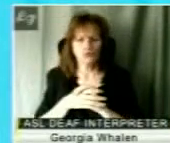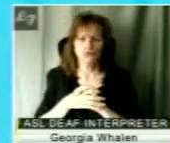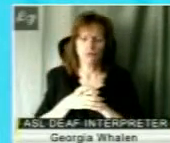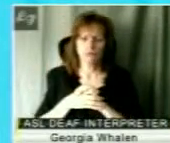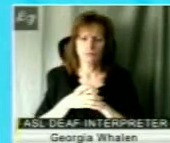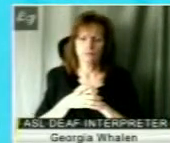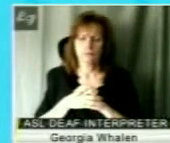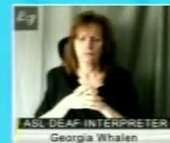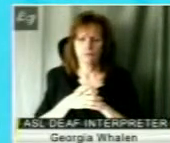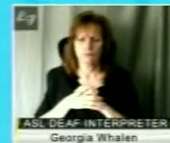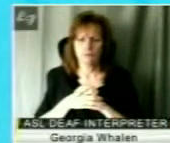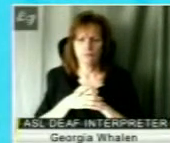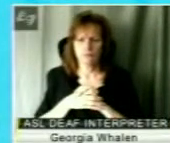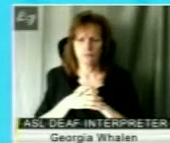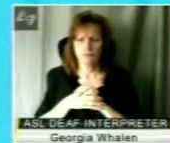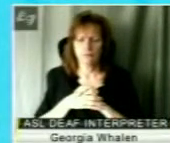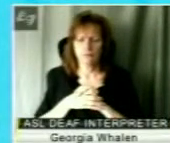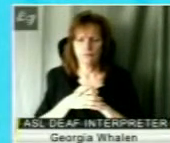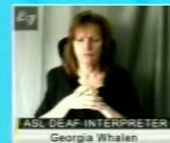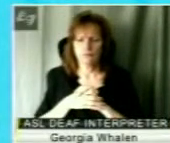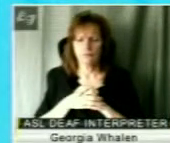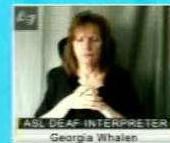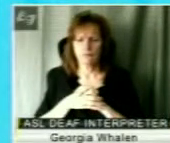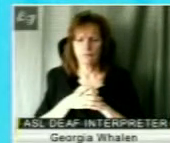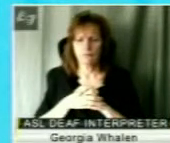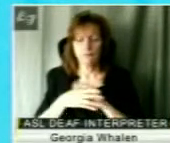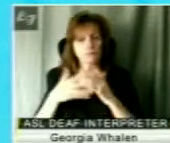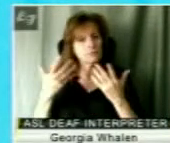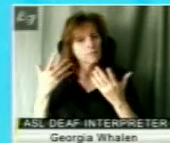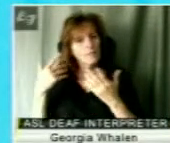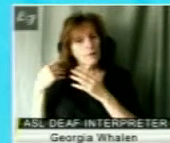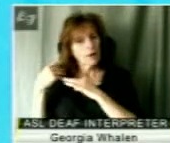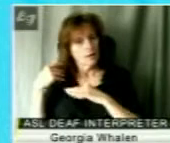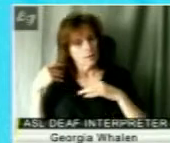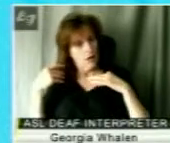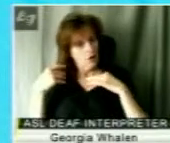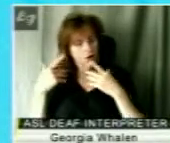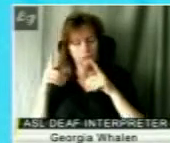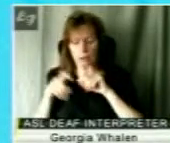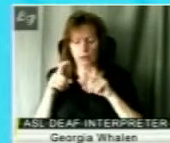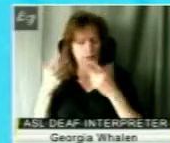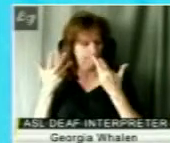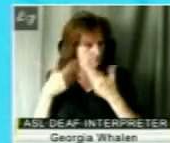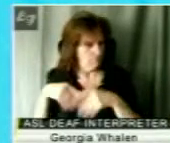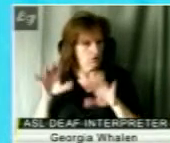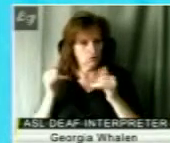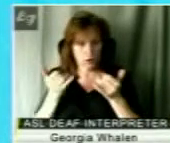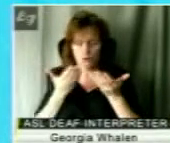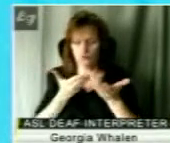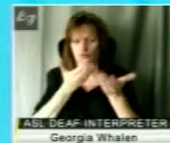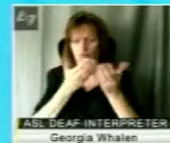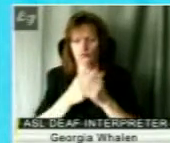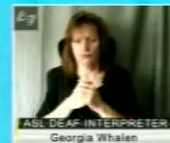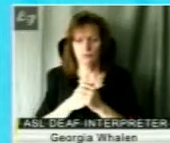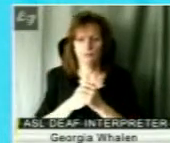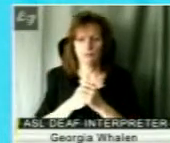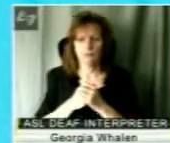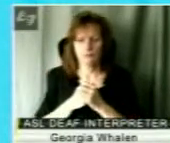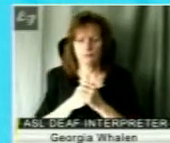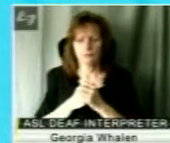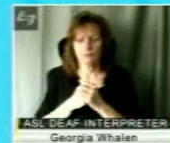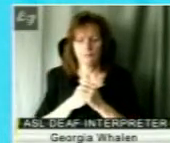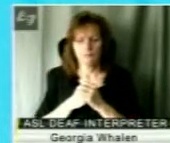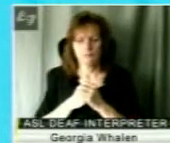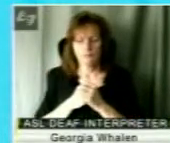Thank you. Thanks, Dr. Richardson. Mr. Mayor, that's the end of our media questions for today. So I'll pass it back to you for some closing remarks.